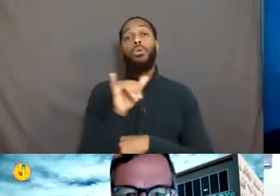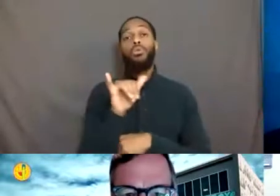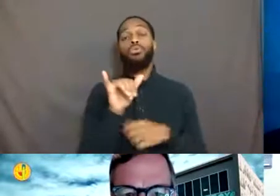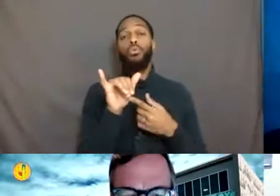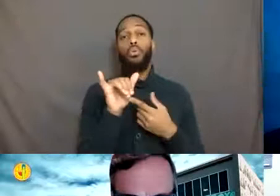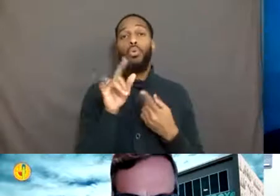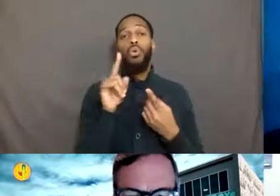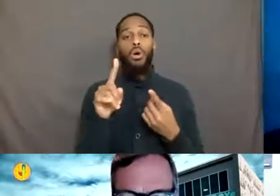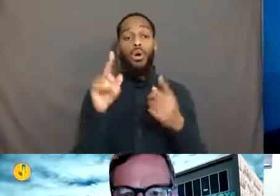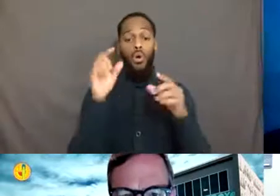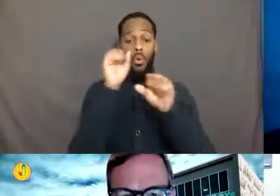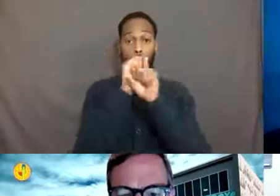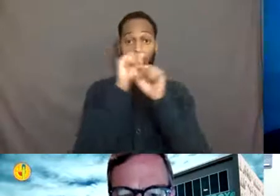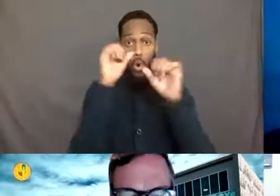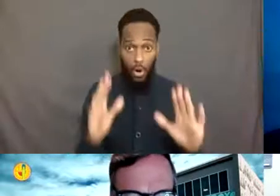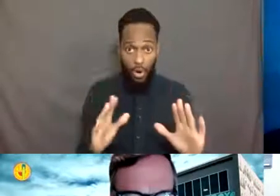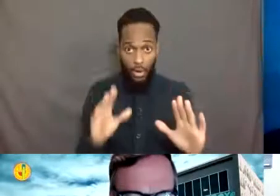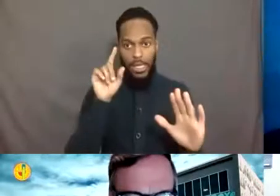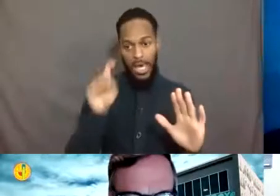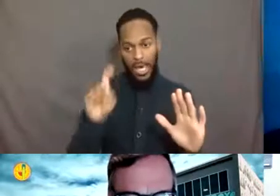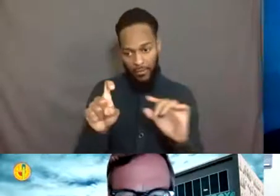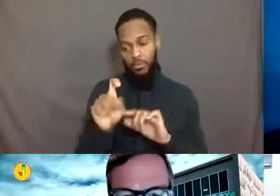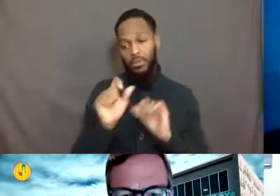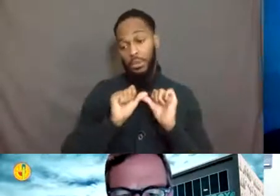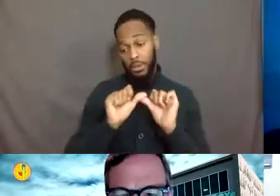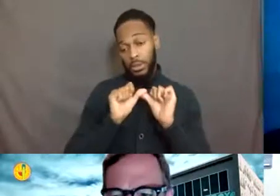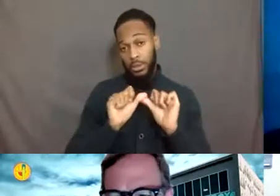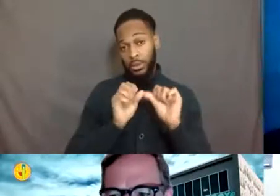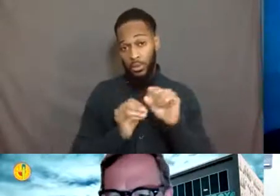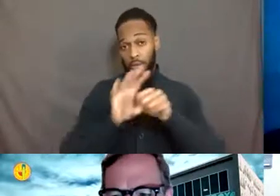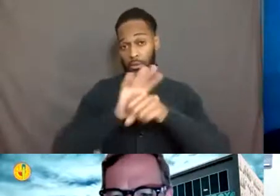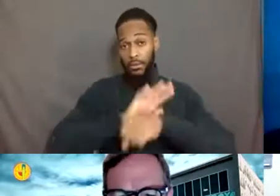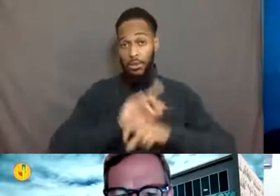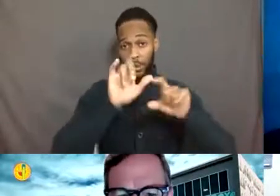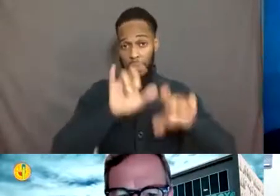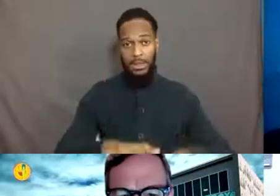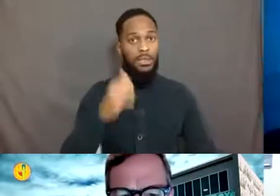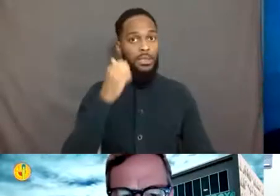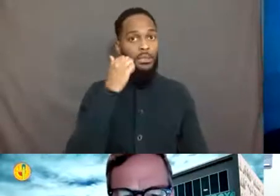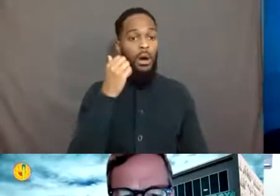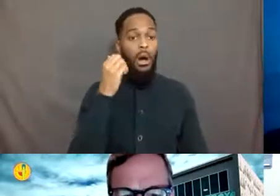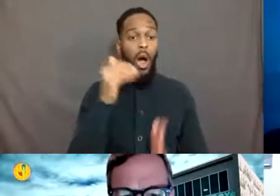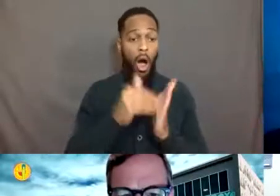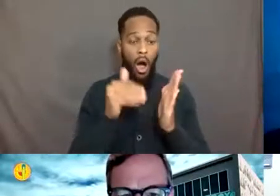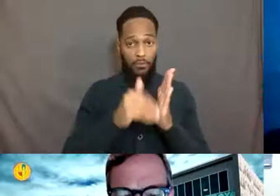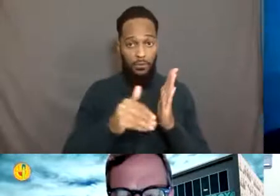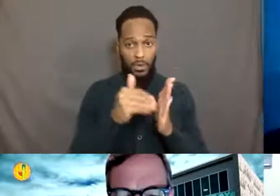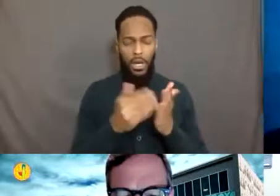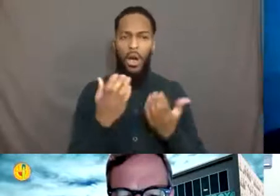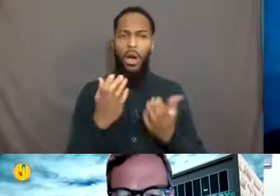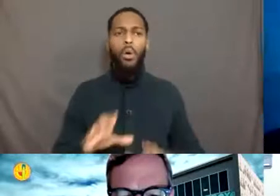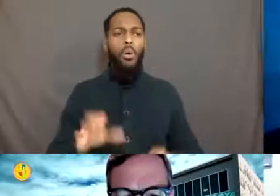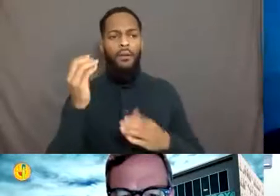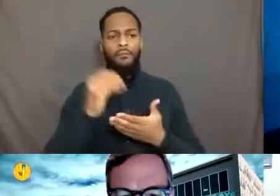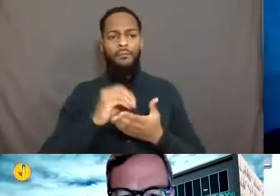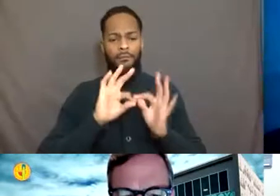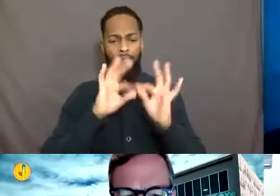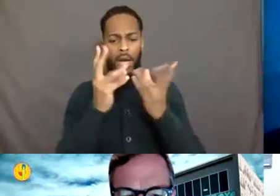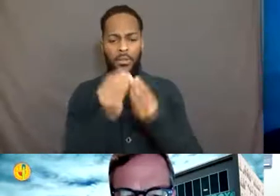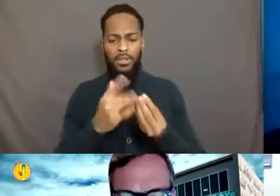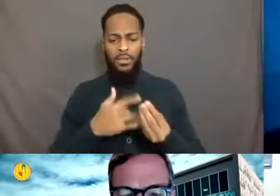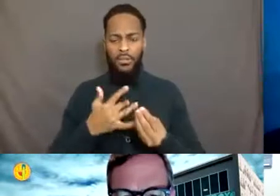frequently. So there's still more to come on that. Let me, Mike, just add, because I don't want families to think that we're